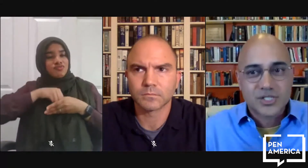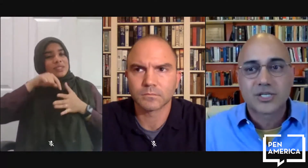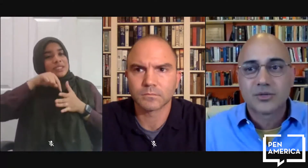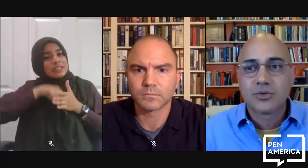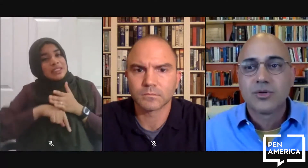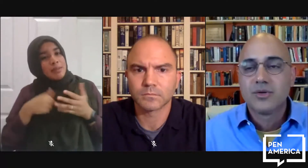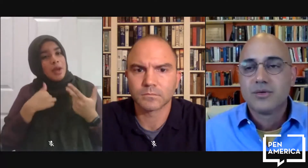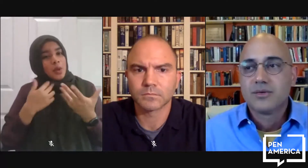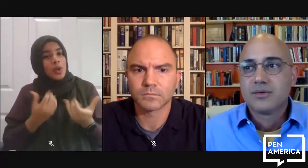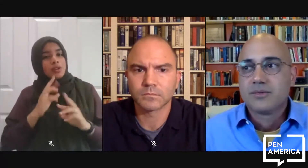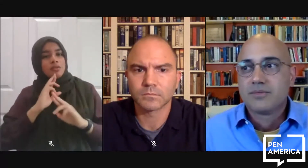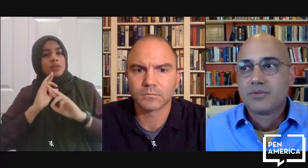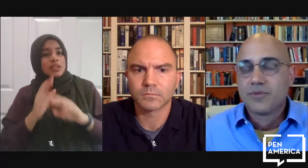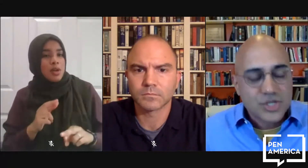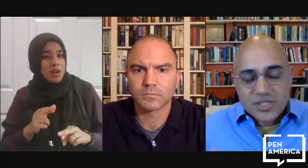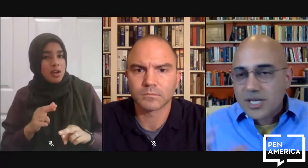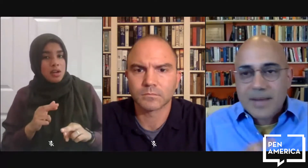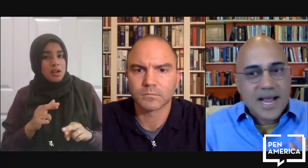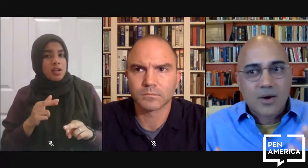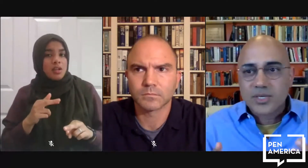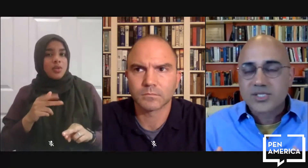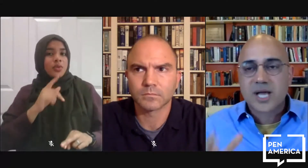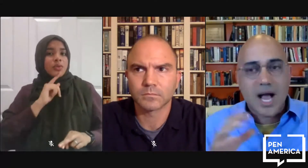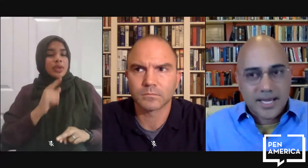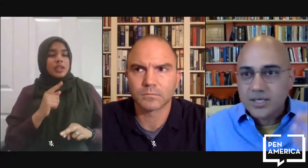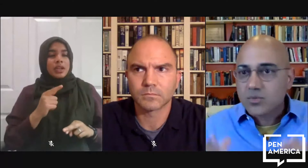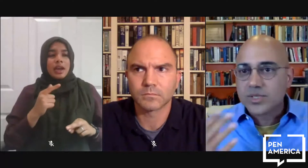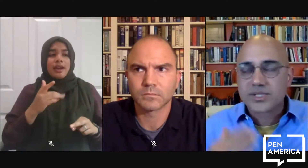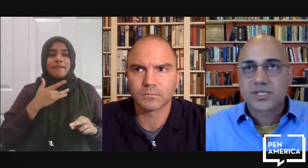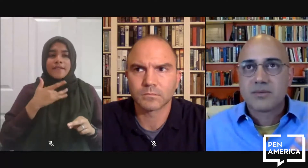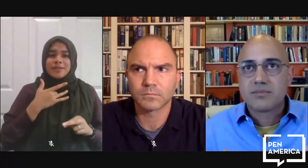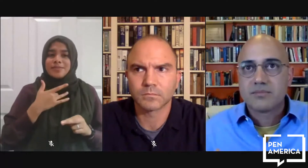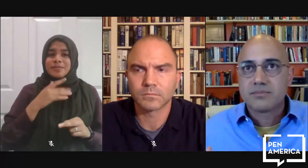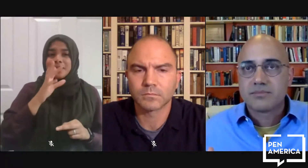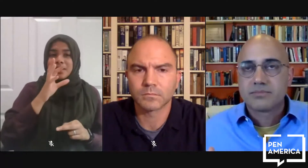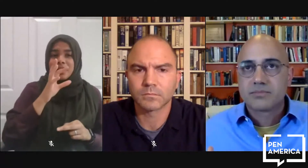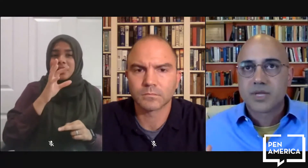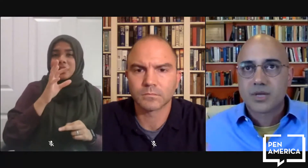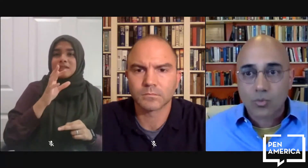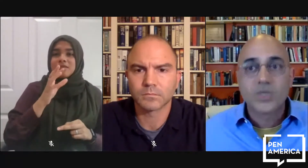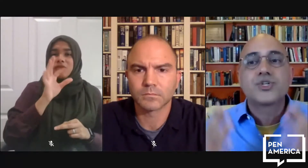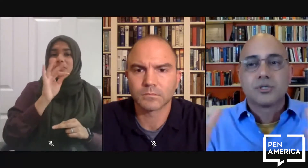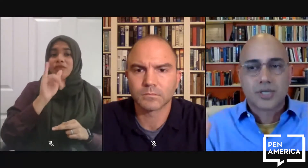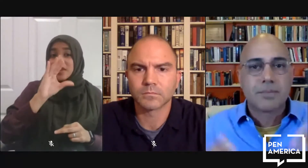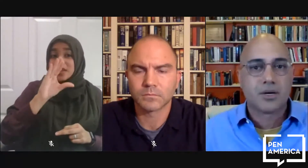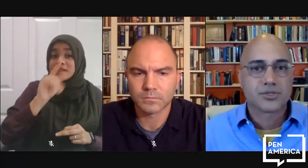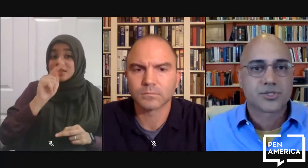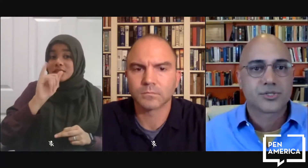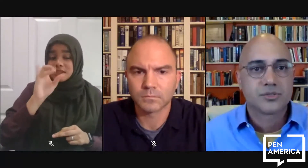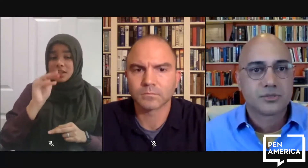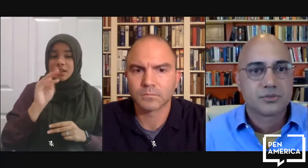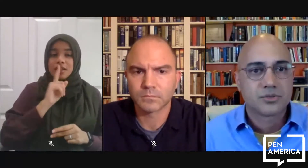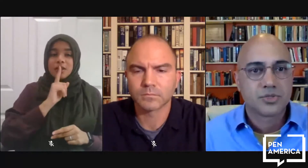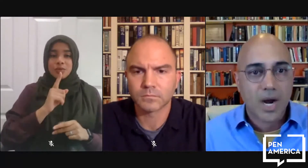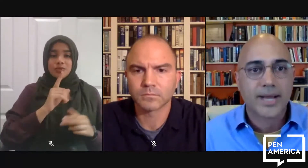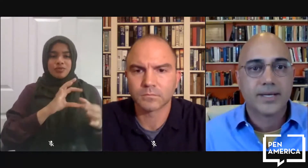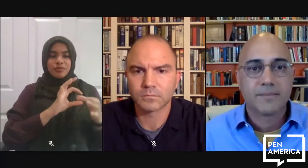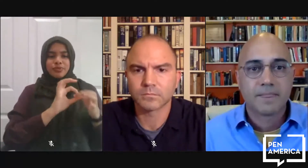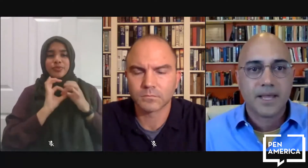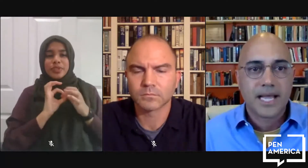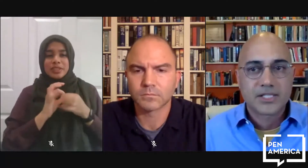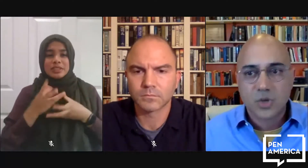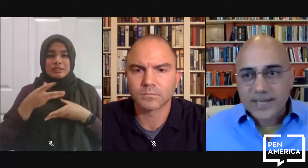really still, fiction somehow is tied in with some original impulse to